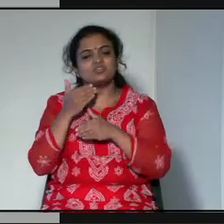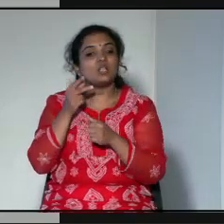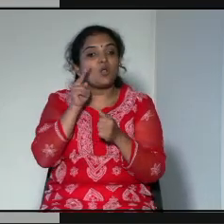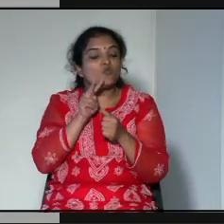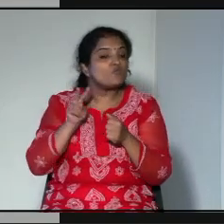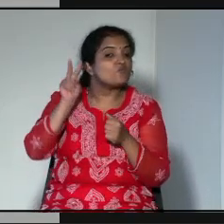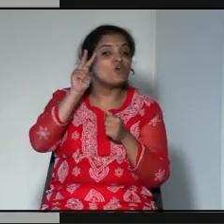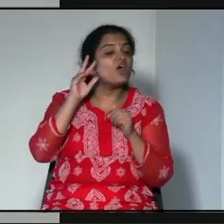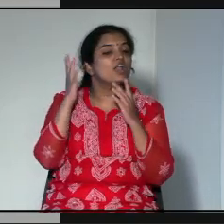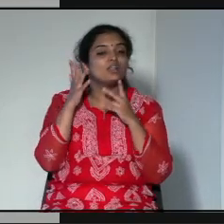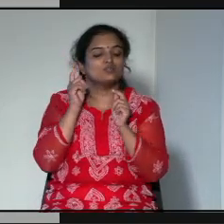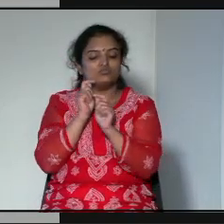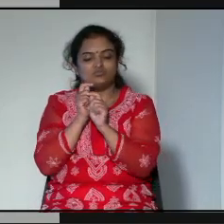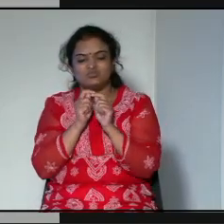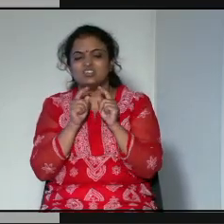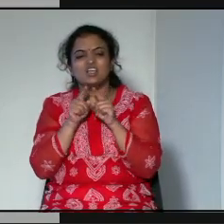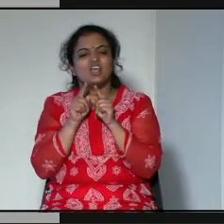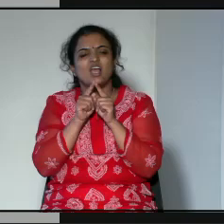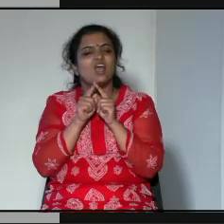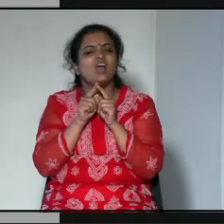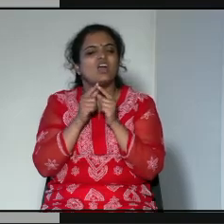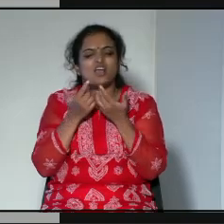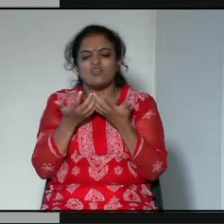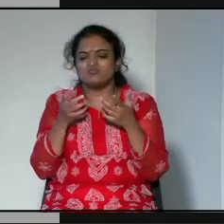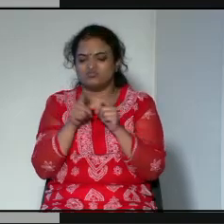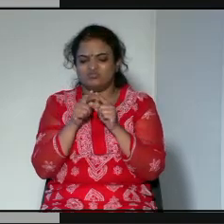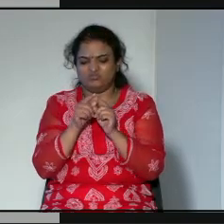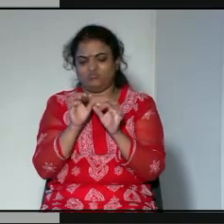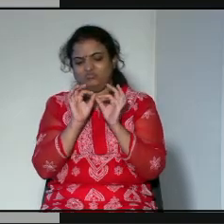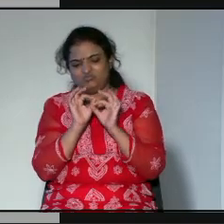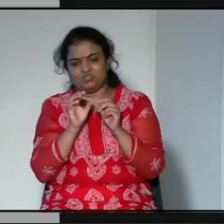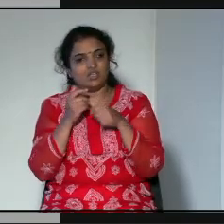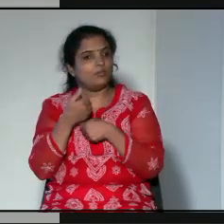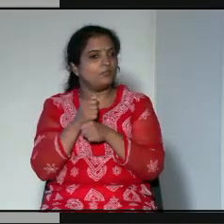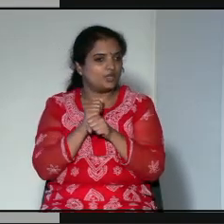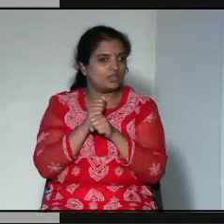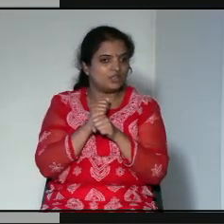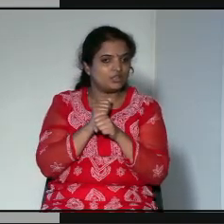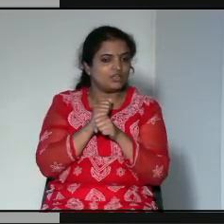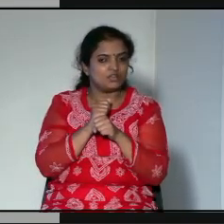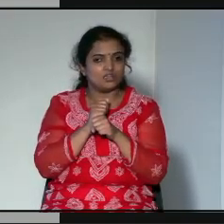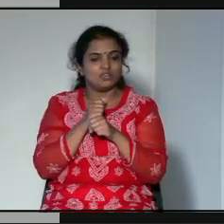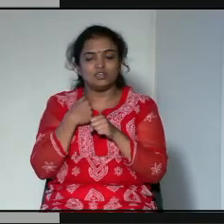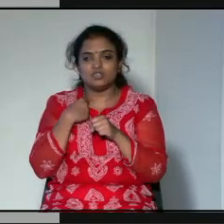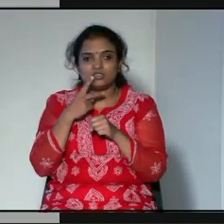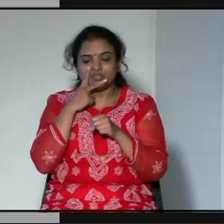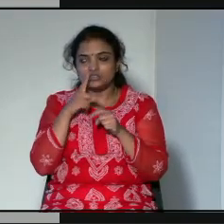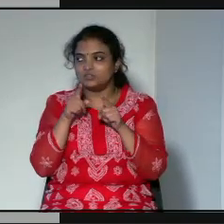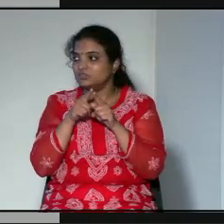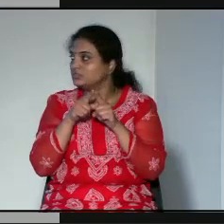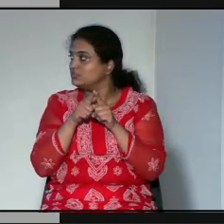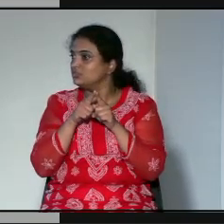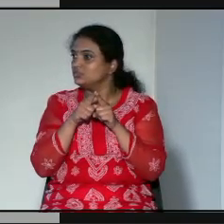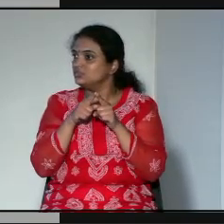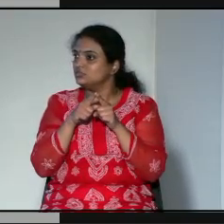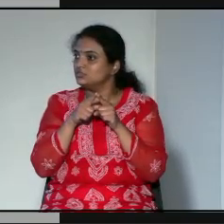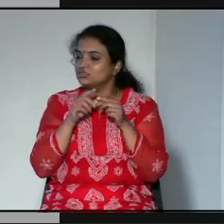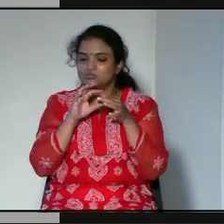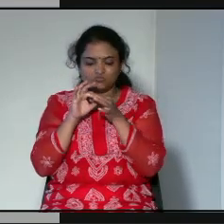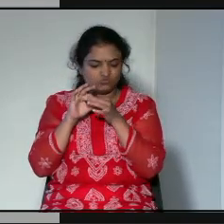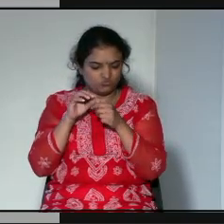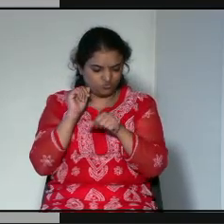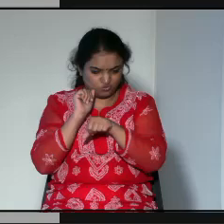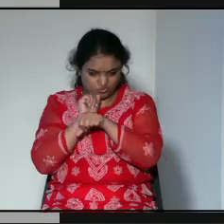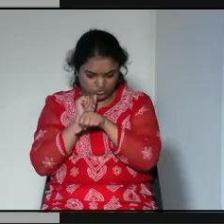her artwork to the basic costs of material that had gone into its making. So we find these notes where she's listing a work,